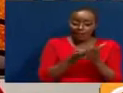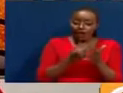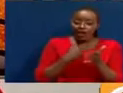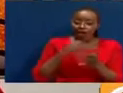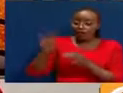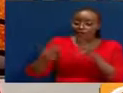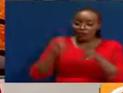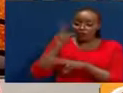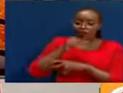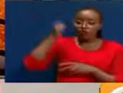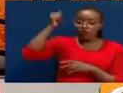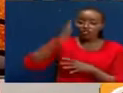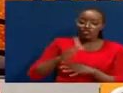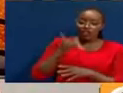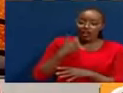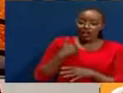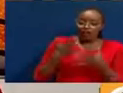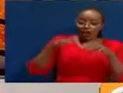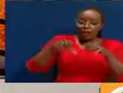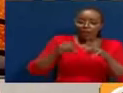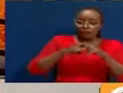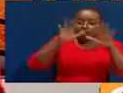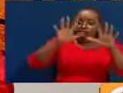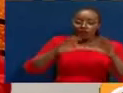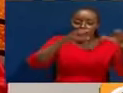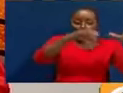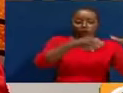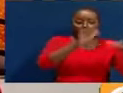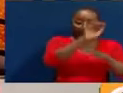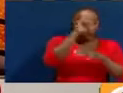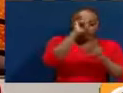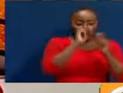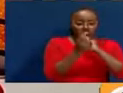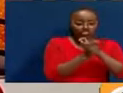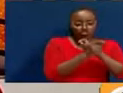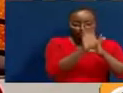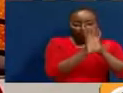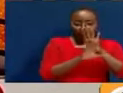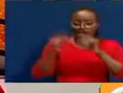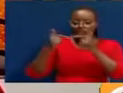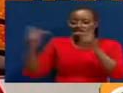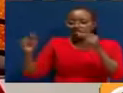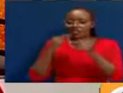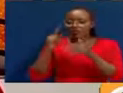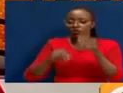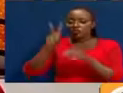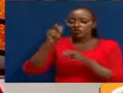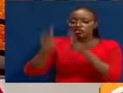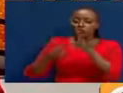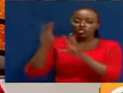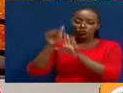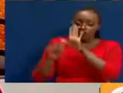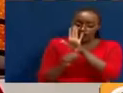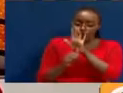been stolen. Politicians have stepped up their campaigns, one group calling for a referendum, the other opposing it and crafting a 2022